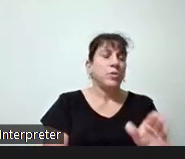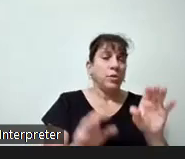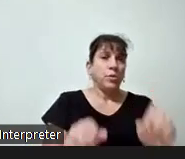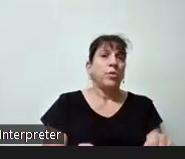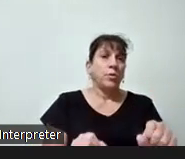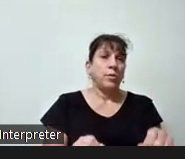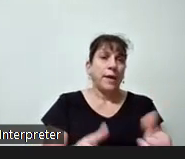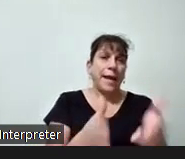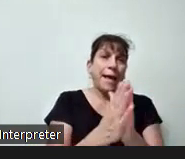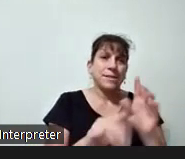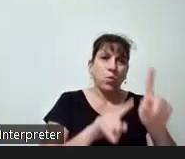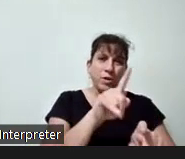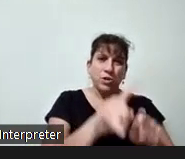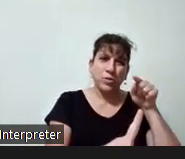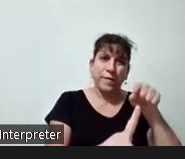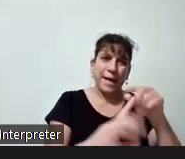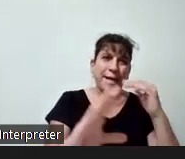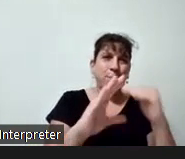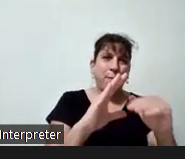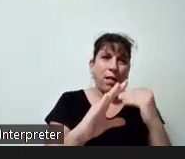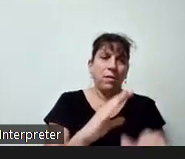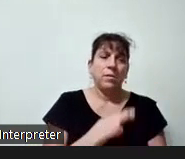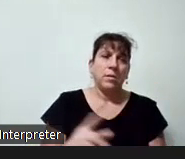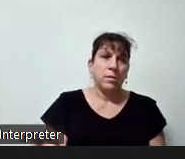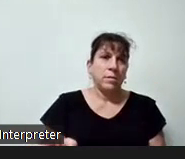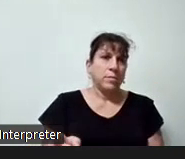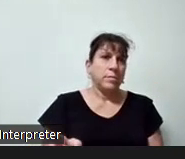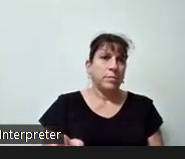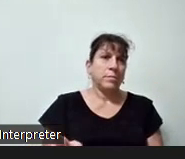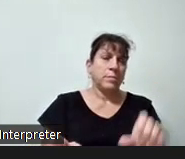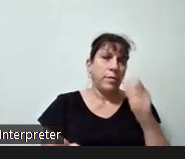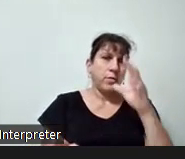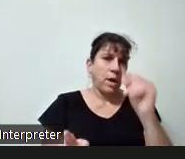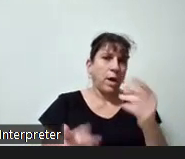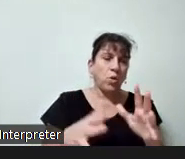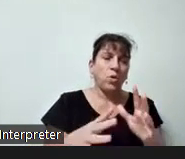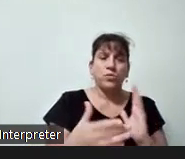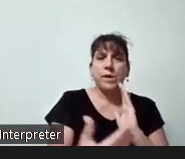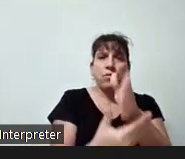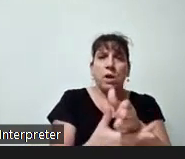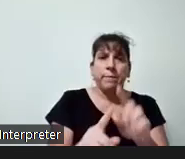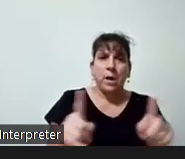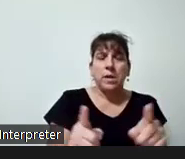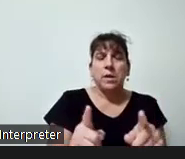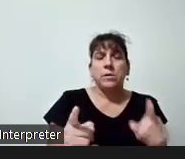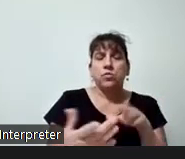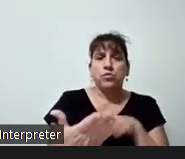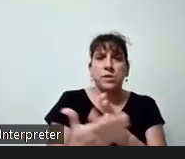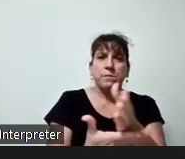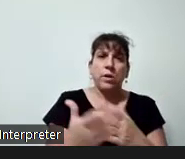questions regarding this matter to that email address. So just to, I don't mean to cut in, Will, but just to address part of that